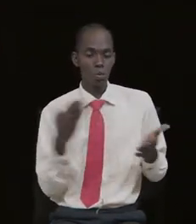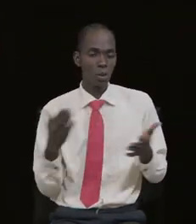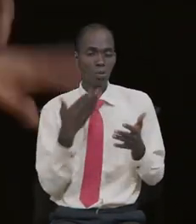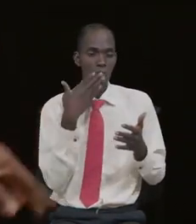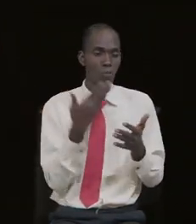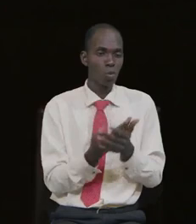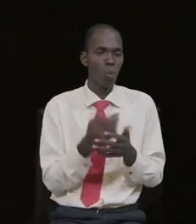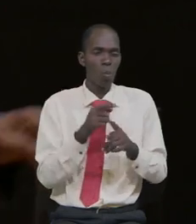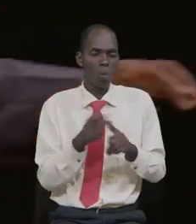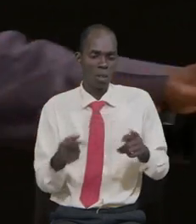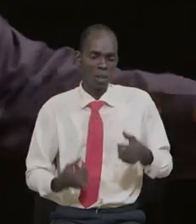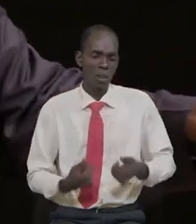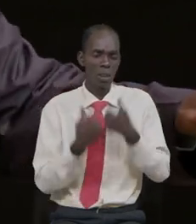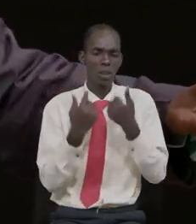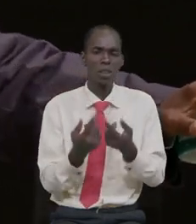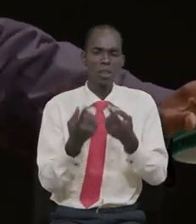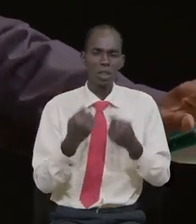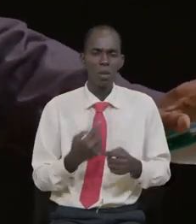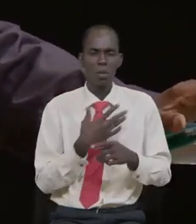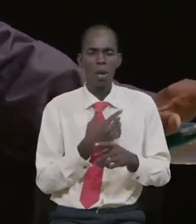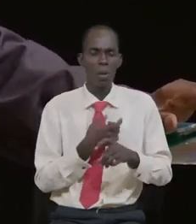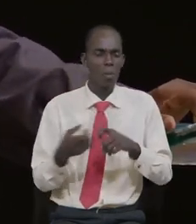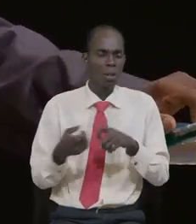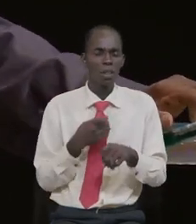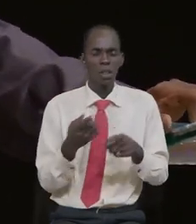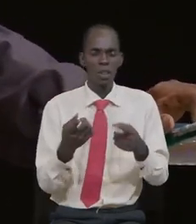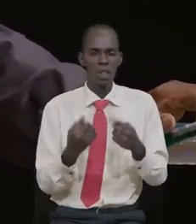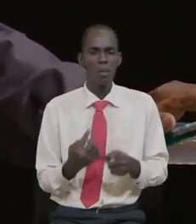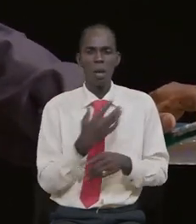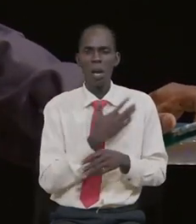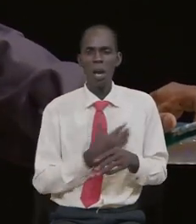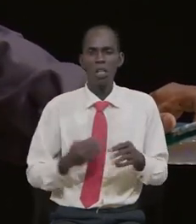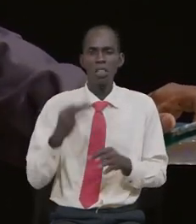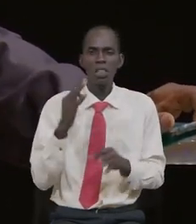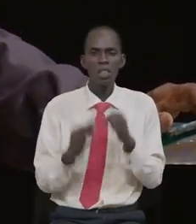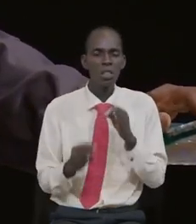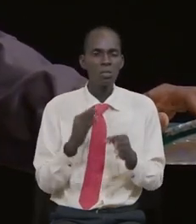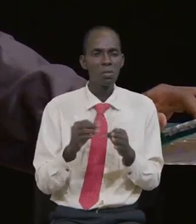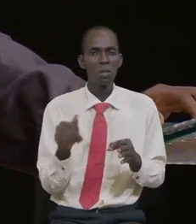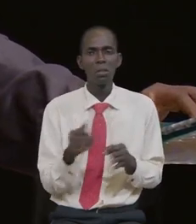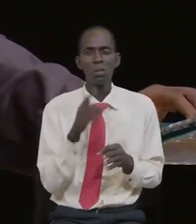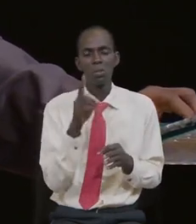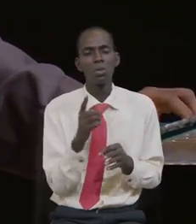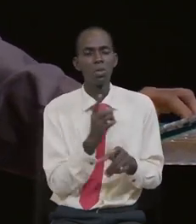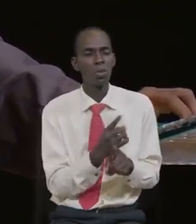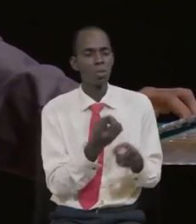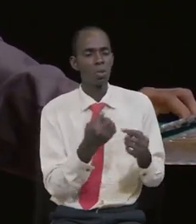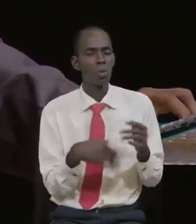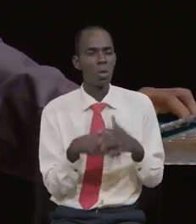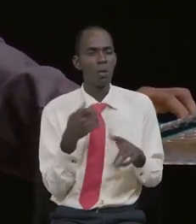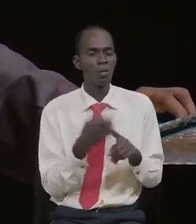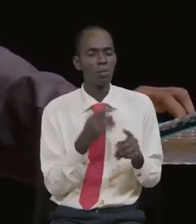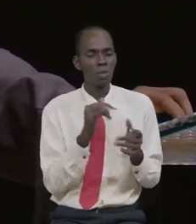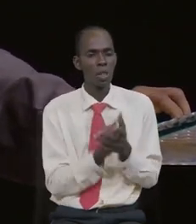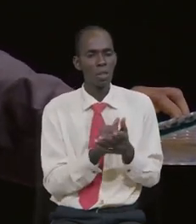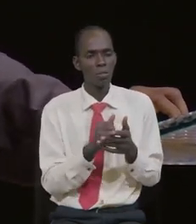and persecution came, and the Lord delivered you from the trial and the persecution. Can you say, I will not go that way again,